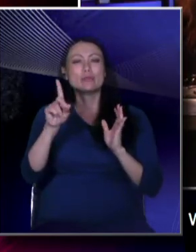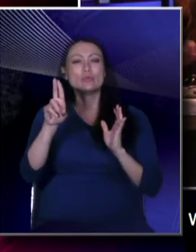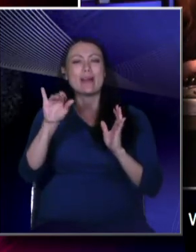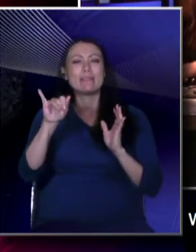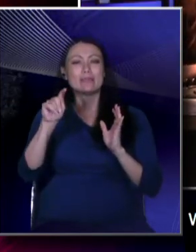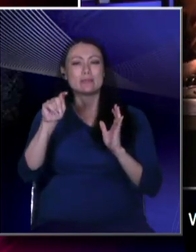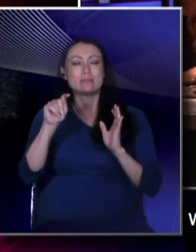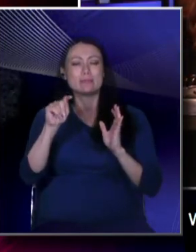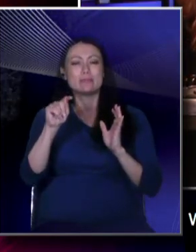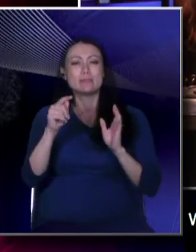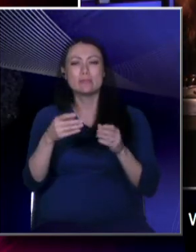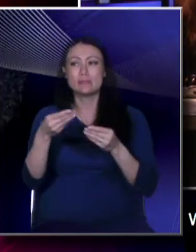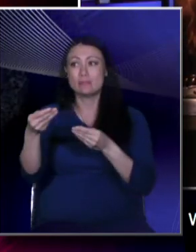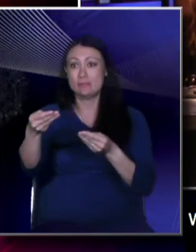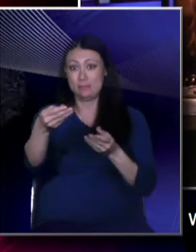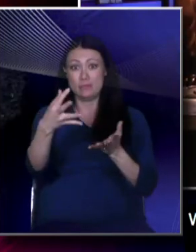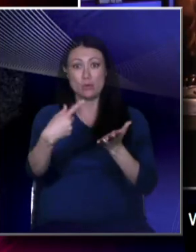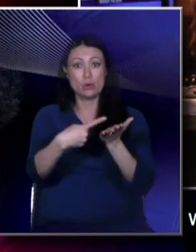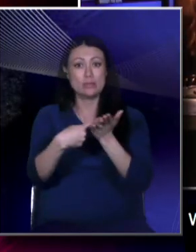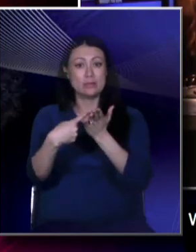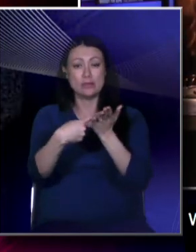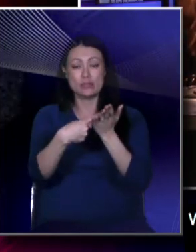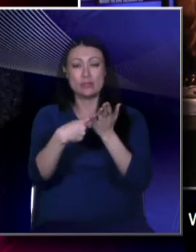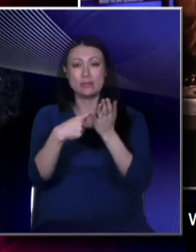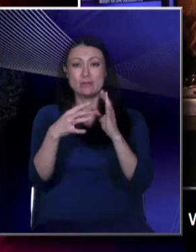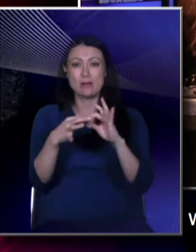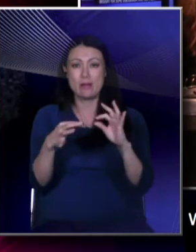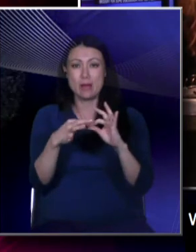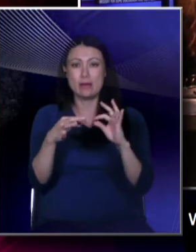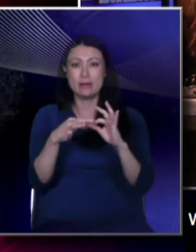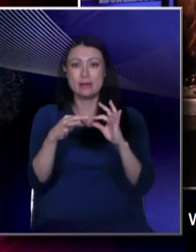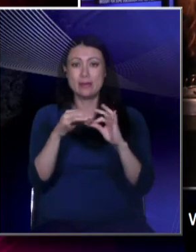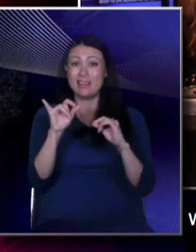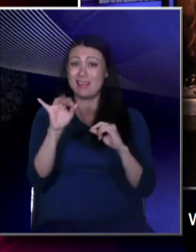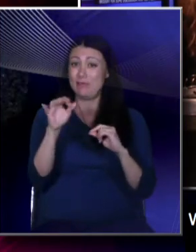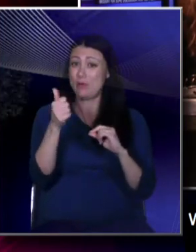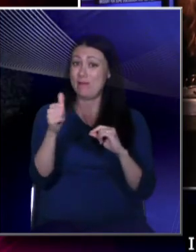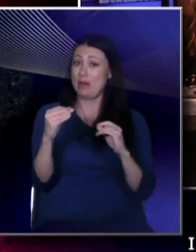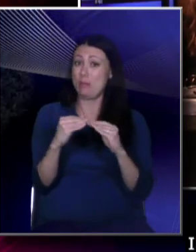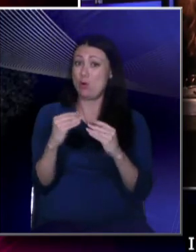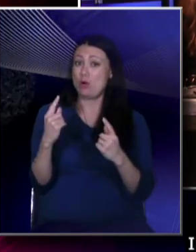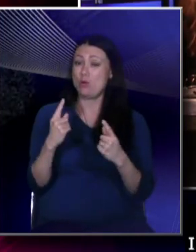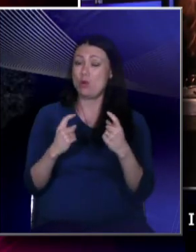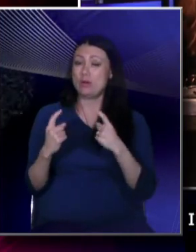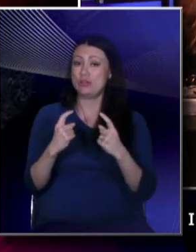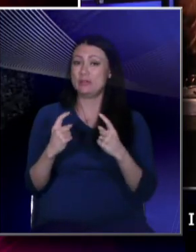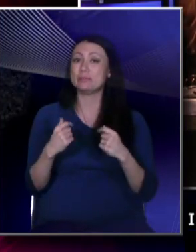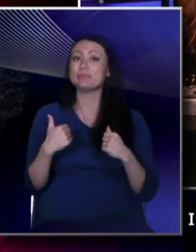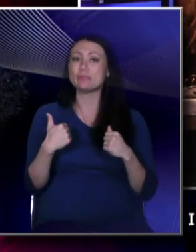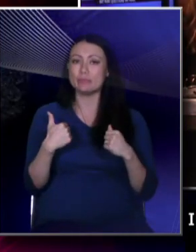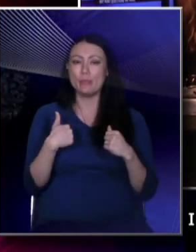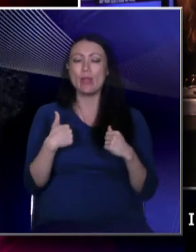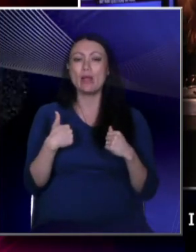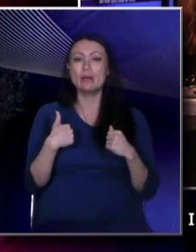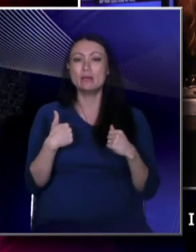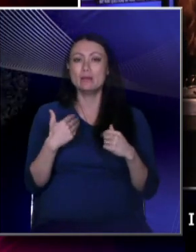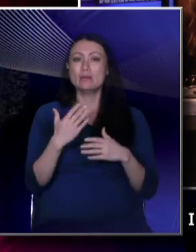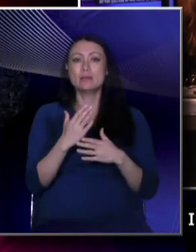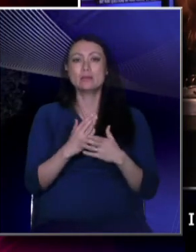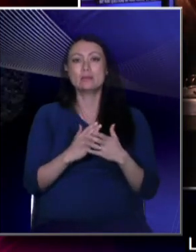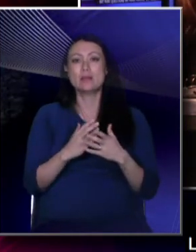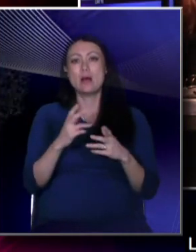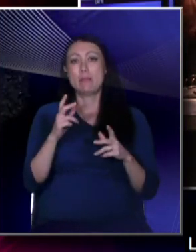some discussion and comment. And if you have any more questions, we have people we would like to